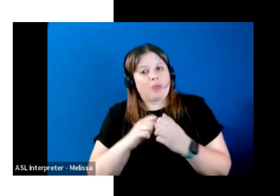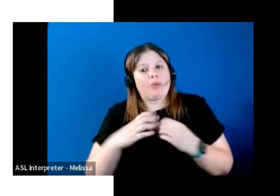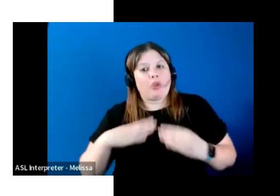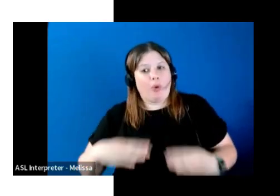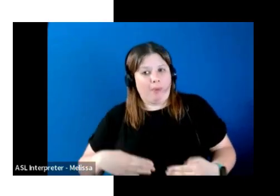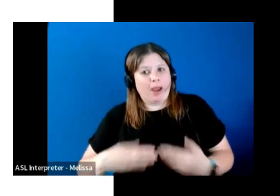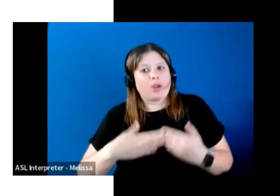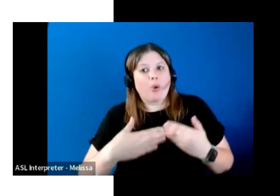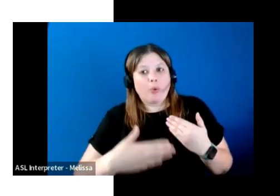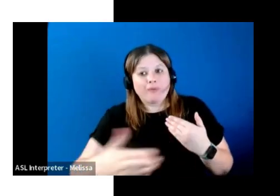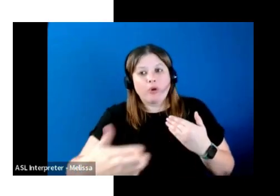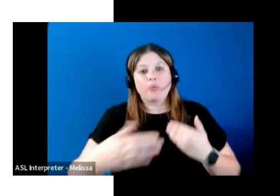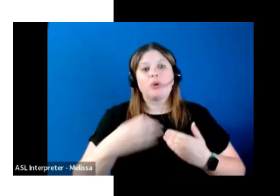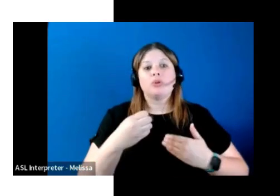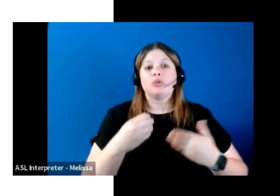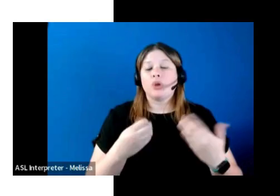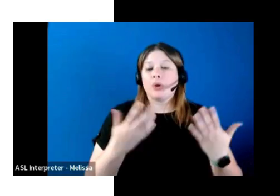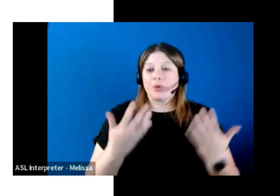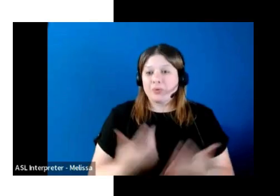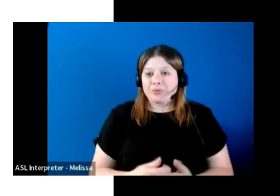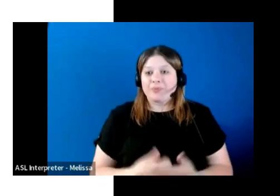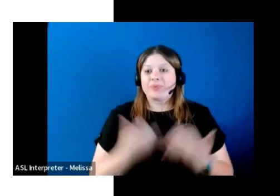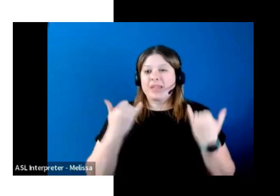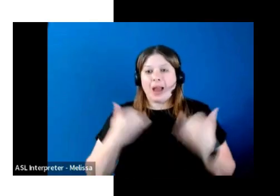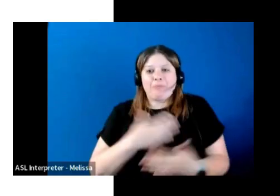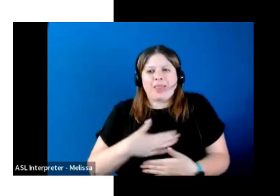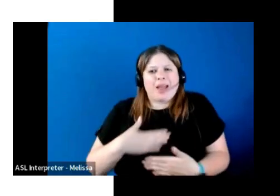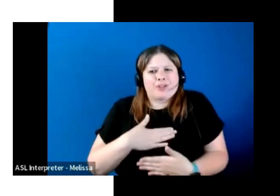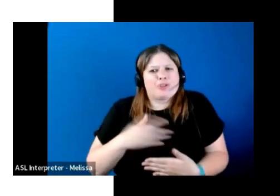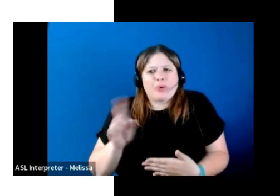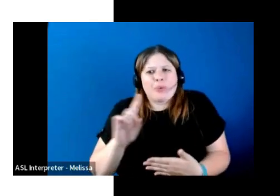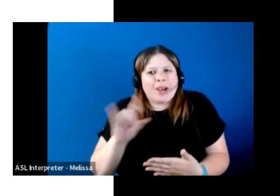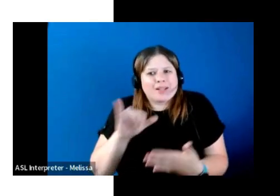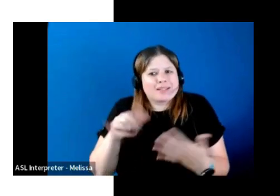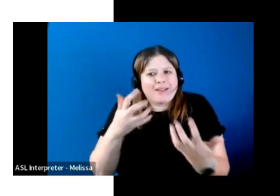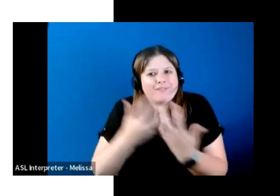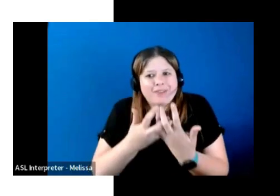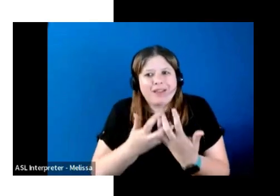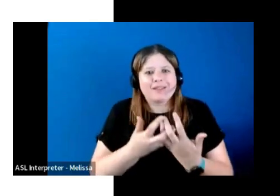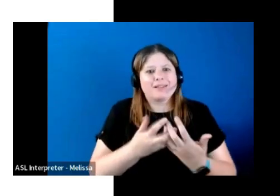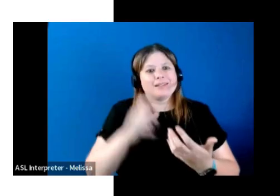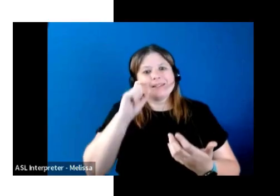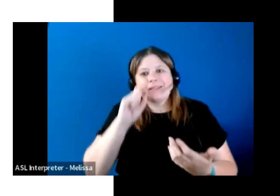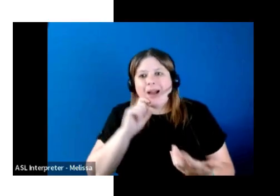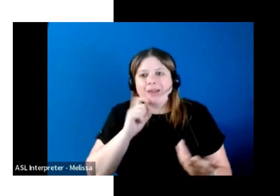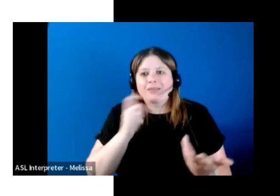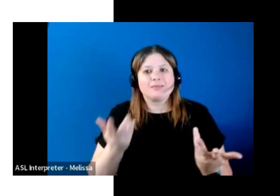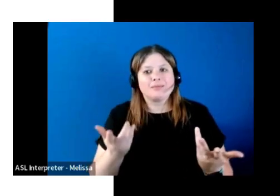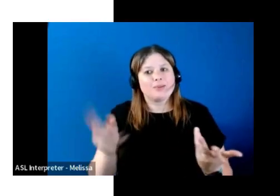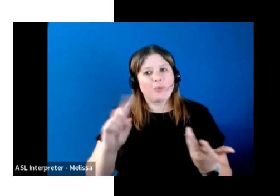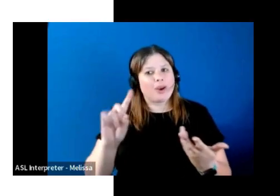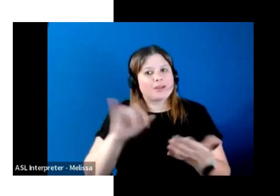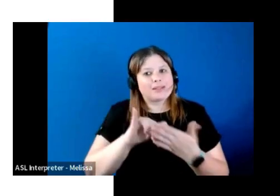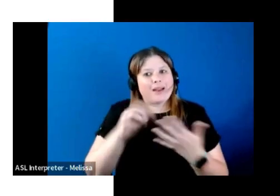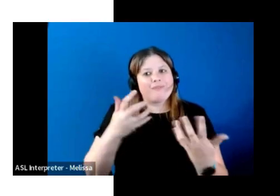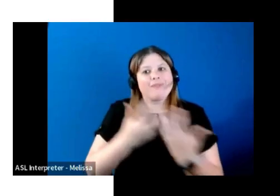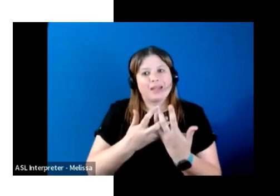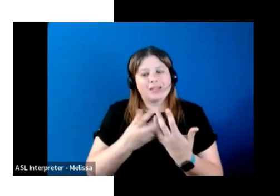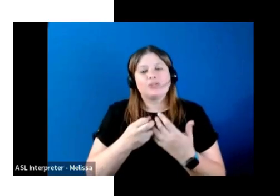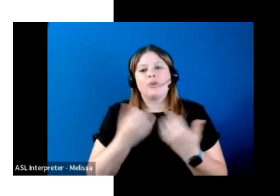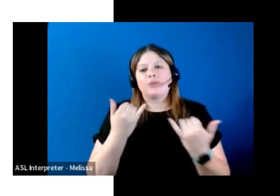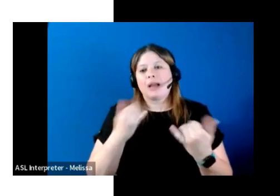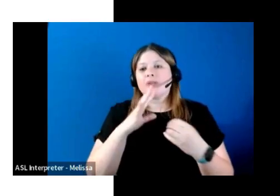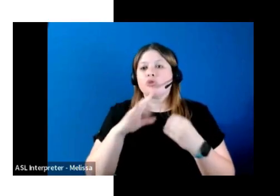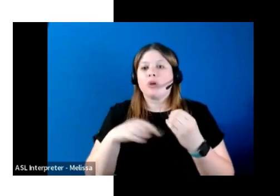So, where does pleasure fit into all of this? It's sex. So let's move to thinking about how sexual well-being